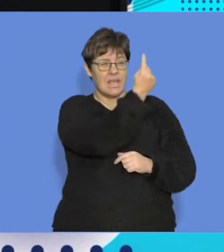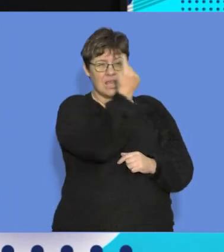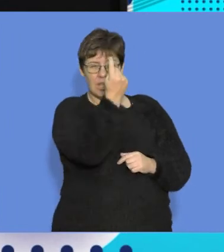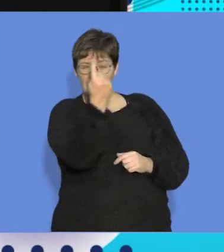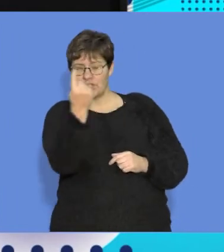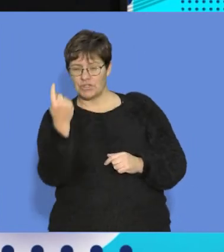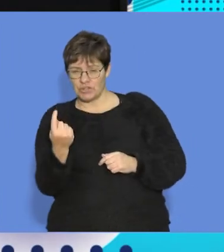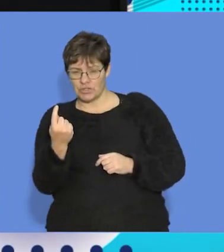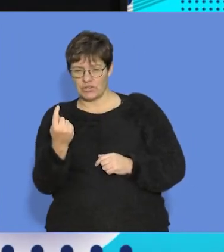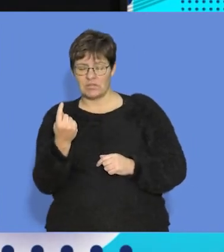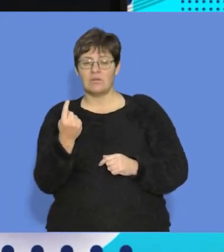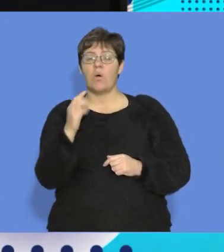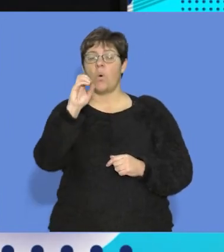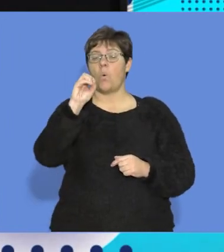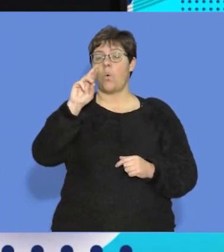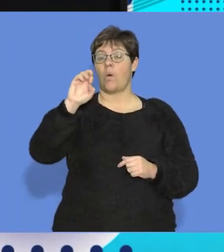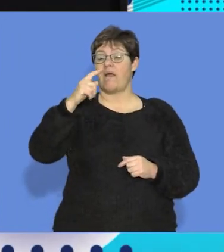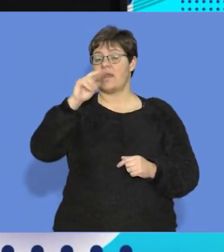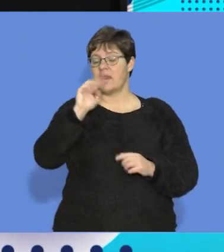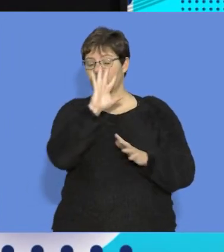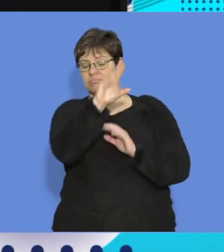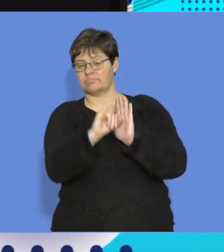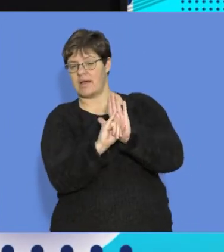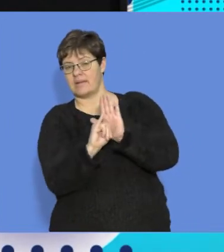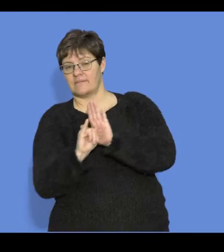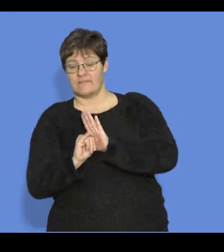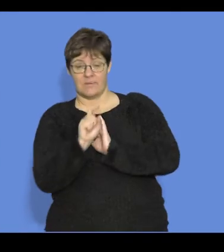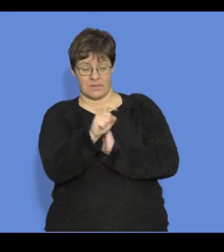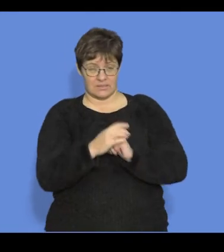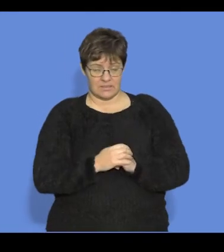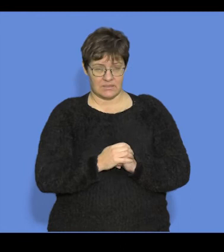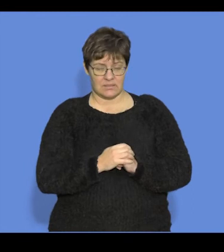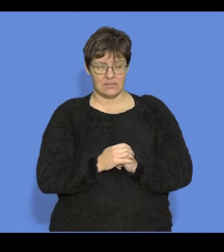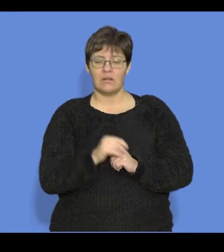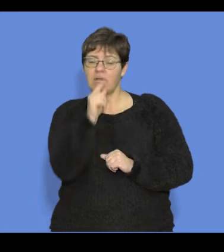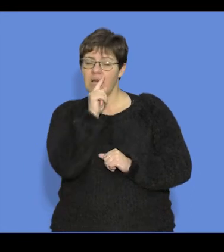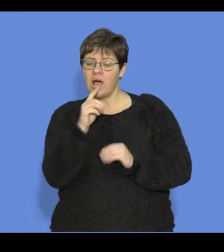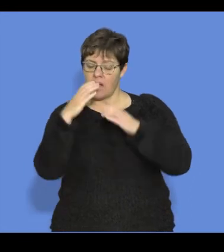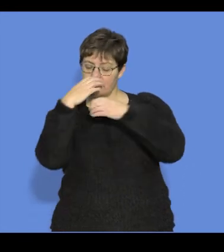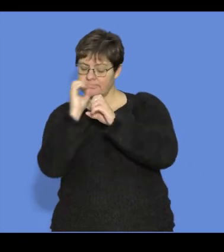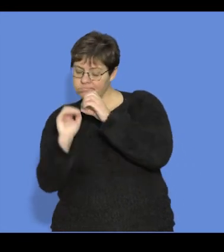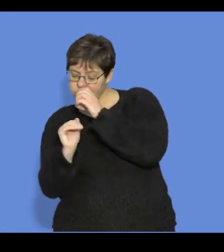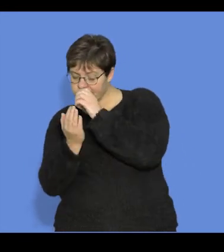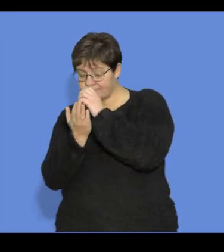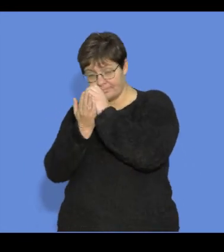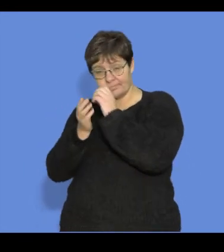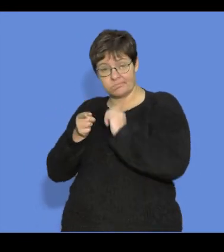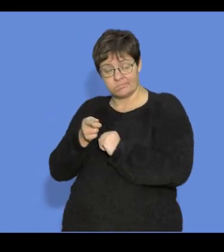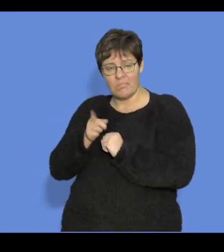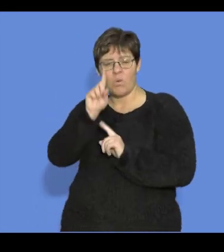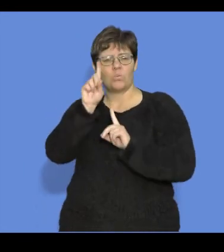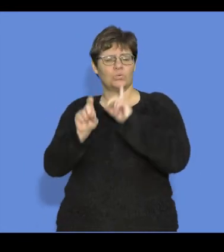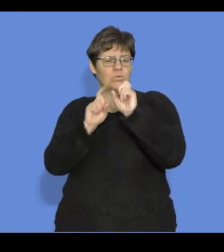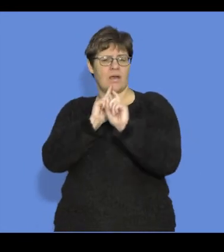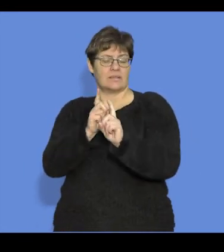of plant organ. So, let's have a look at this. It's a plant part taken under a microscope and answer the questions.